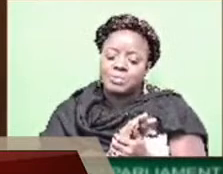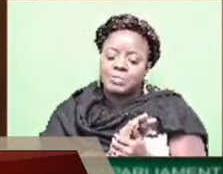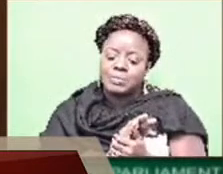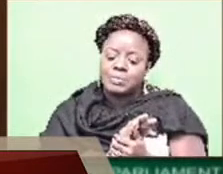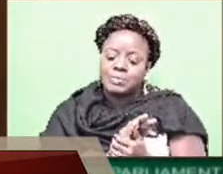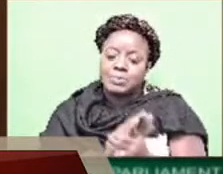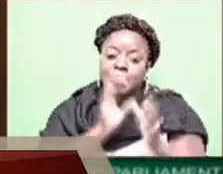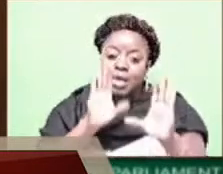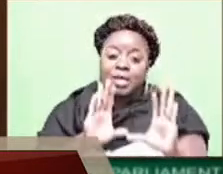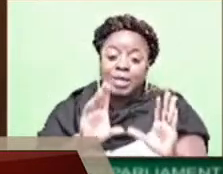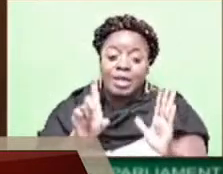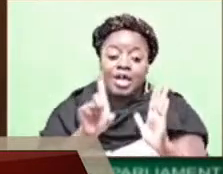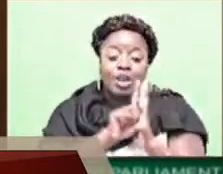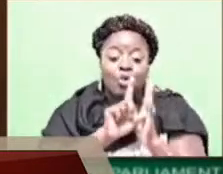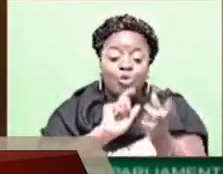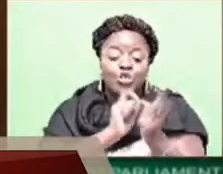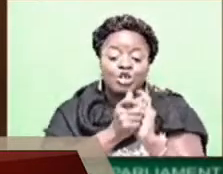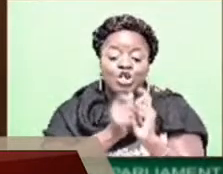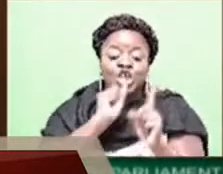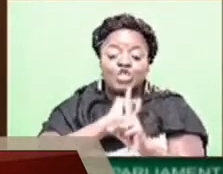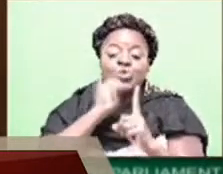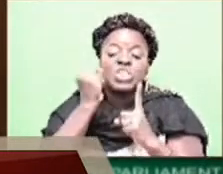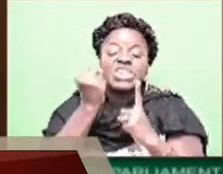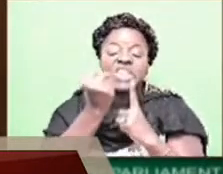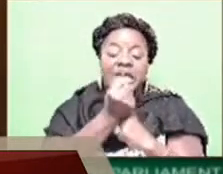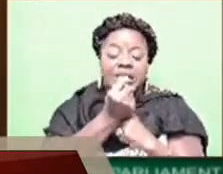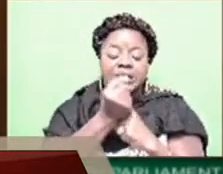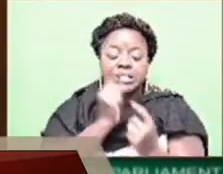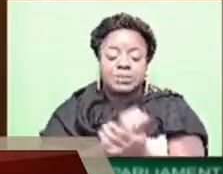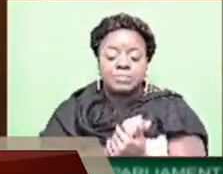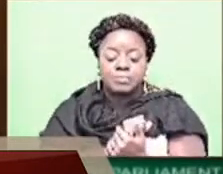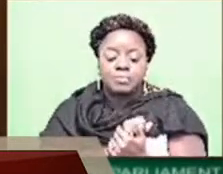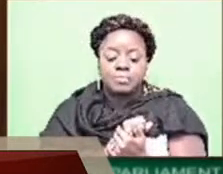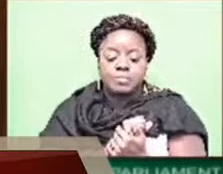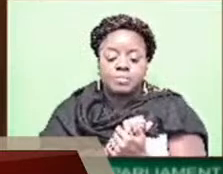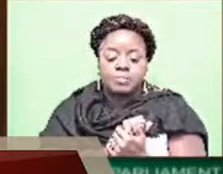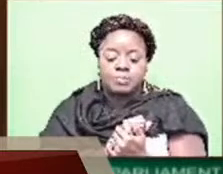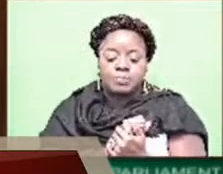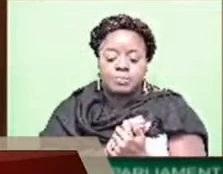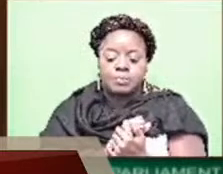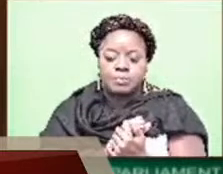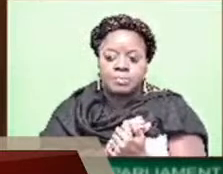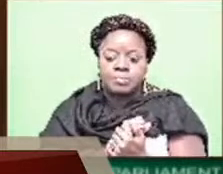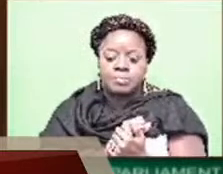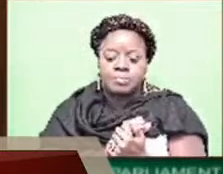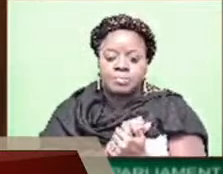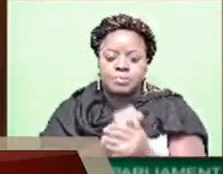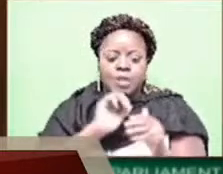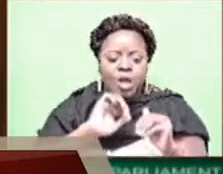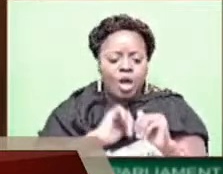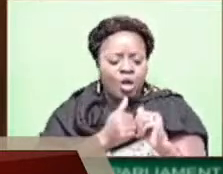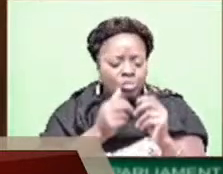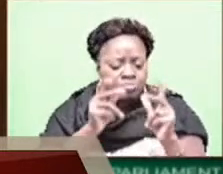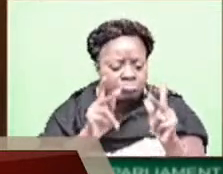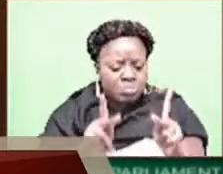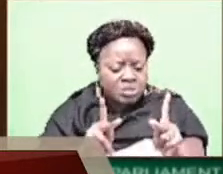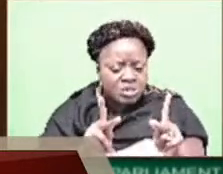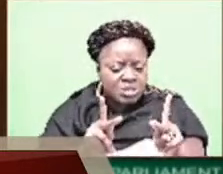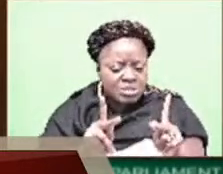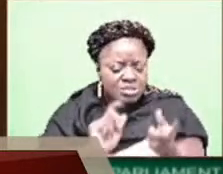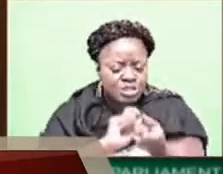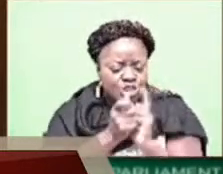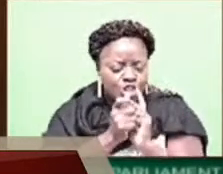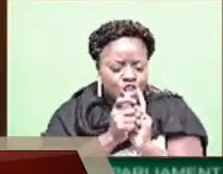change society? The question is obviously going to be, well, how does one propose the limits?